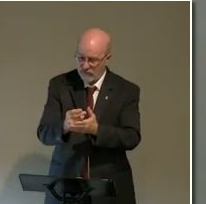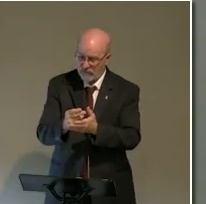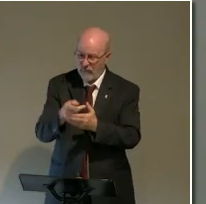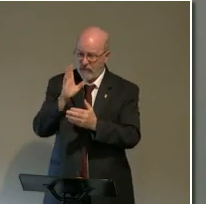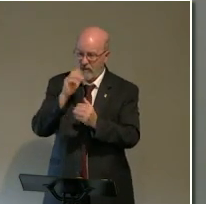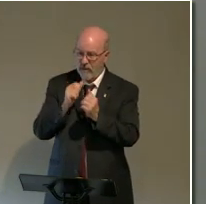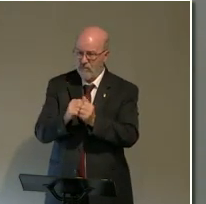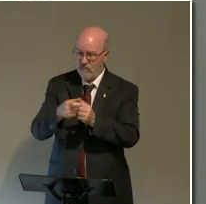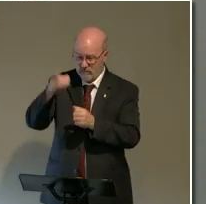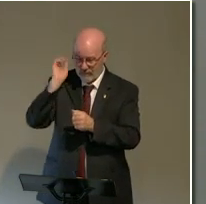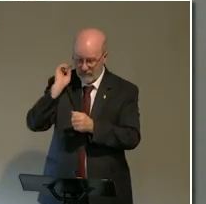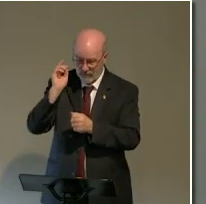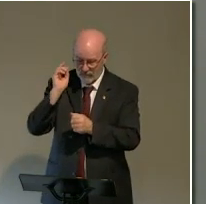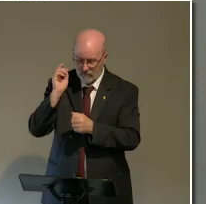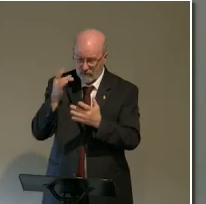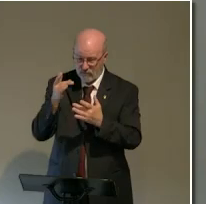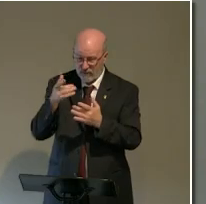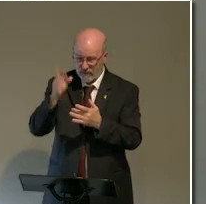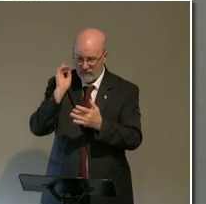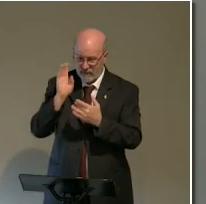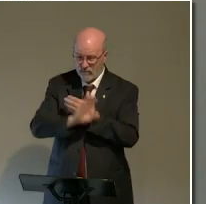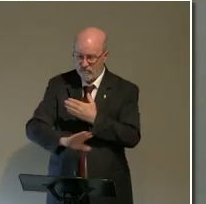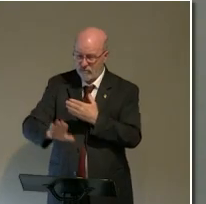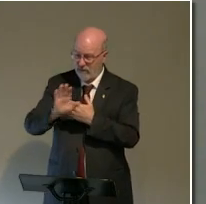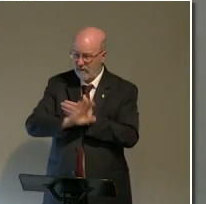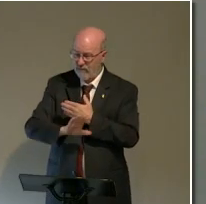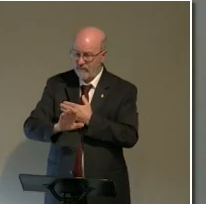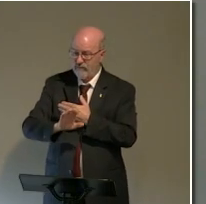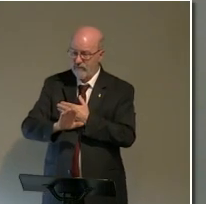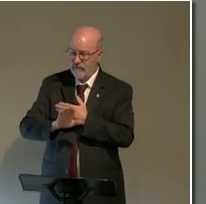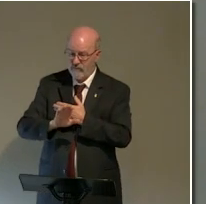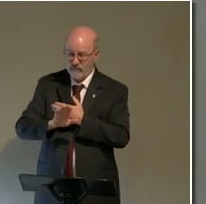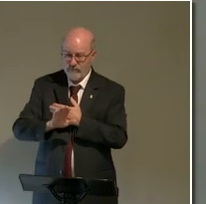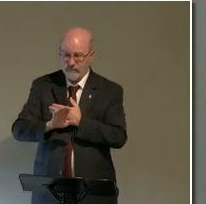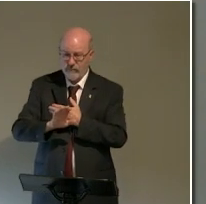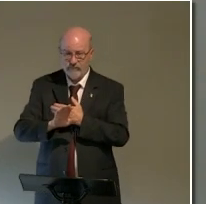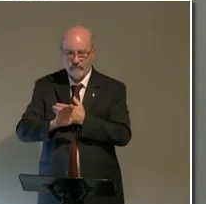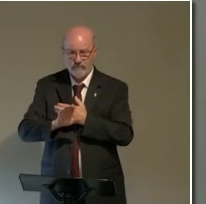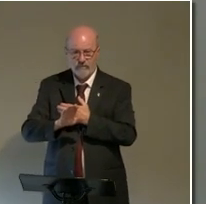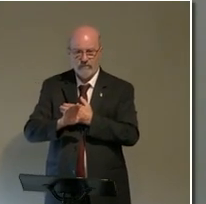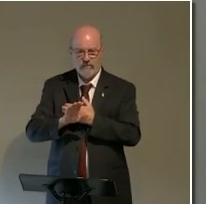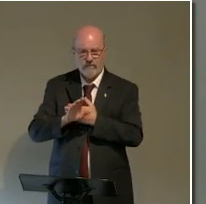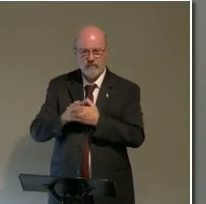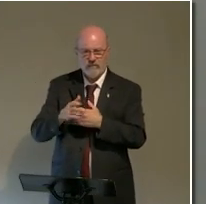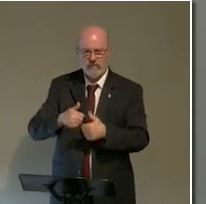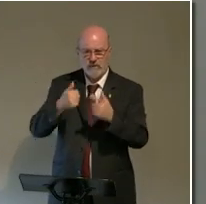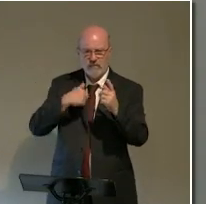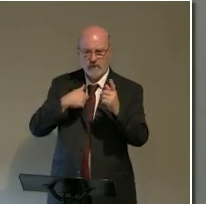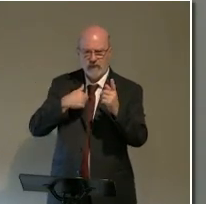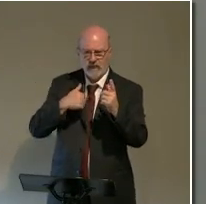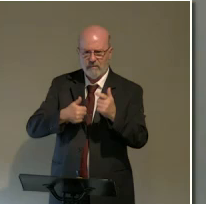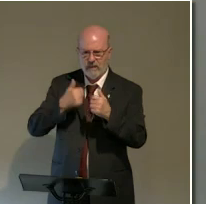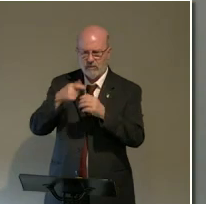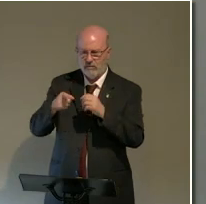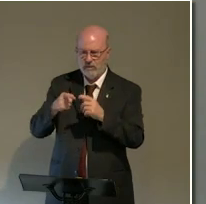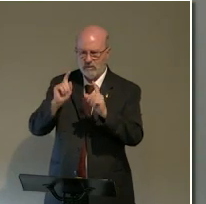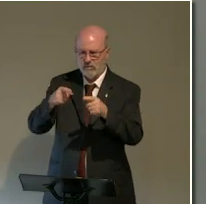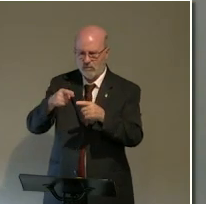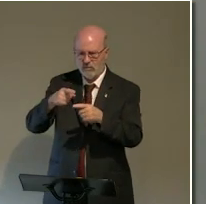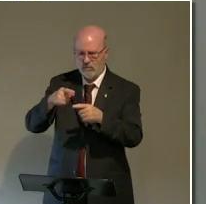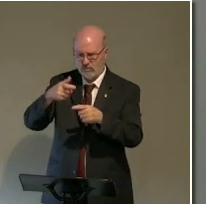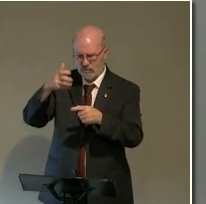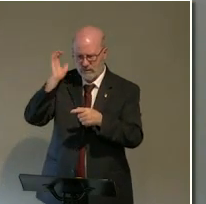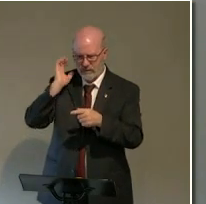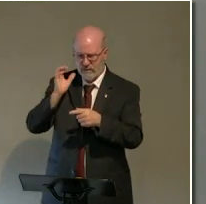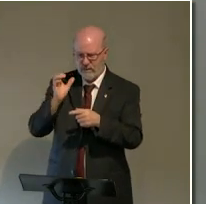God was with Daniel. That's why Daniel was protected. He said, okay, you're going to abide in me. I'm going to abide in you. Let's go to the lion's den.